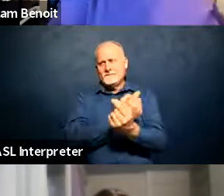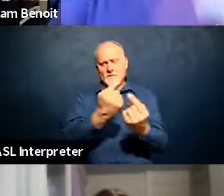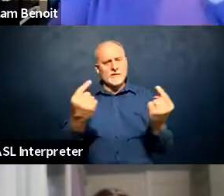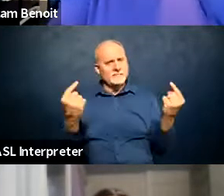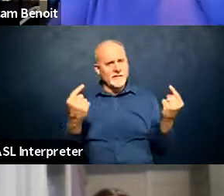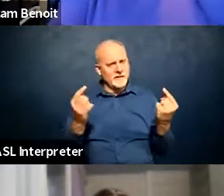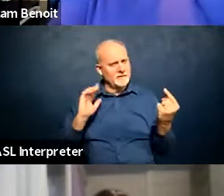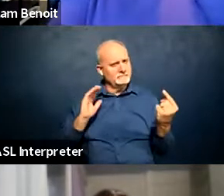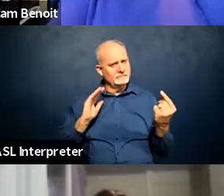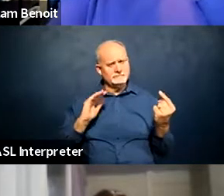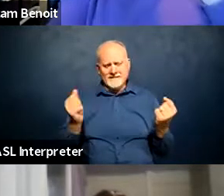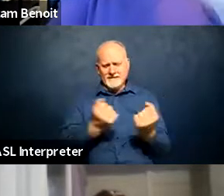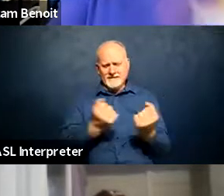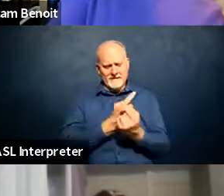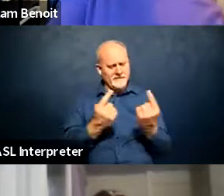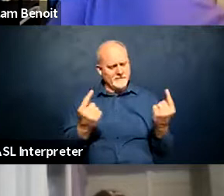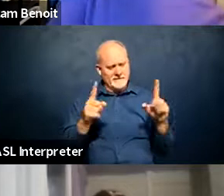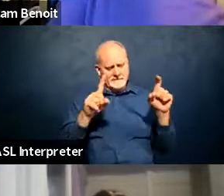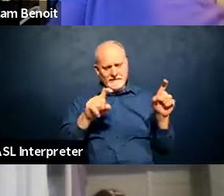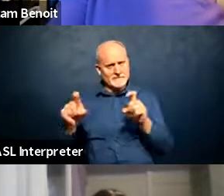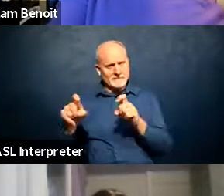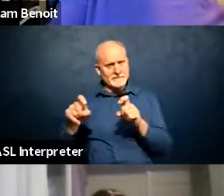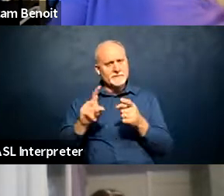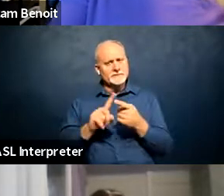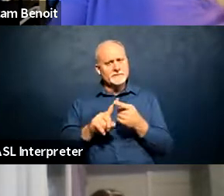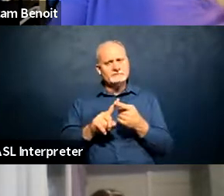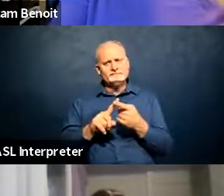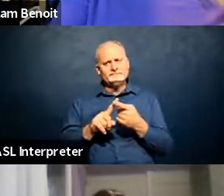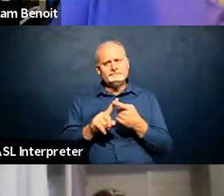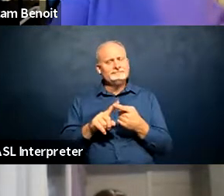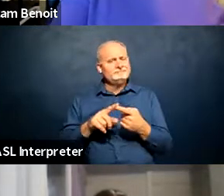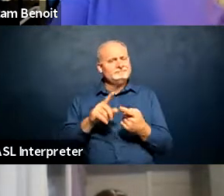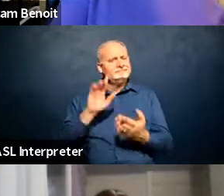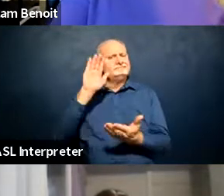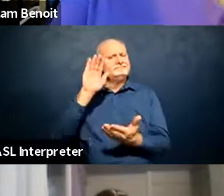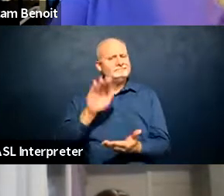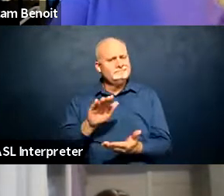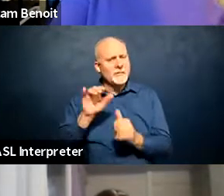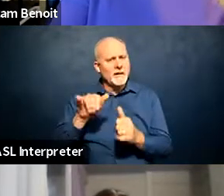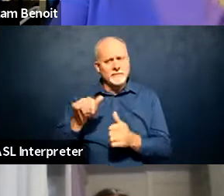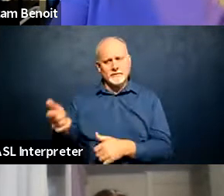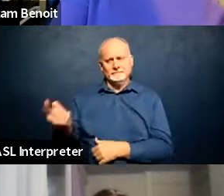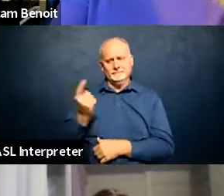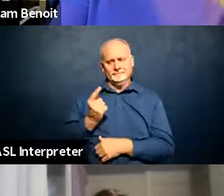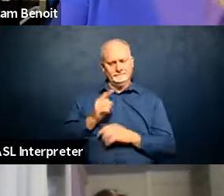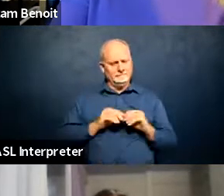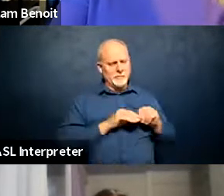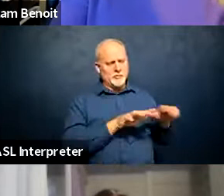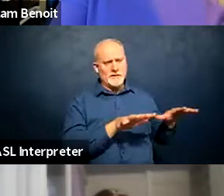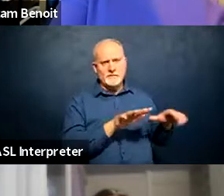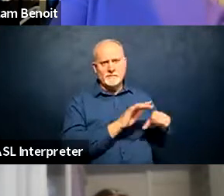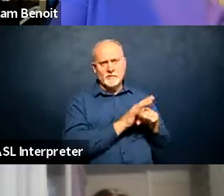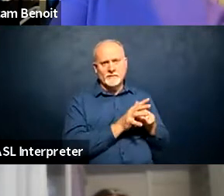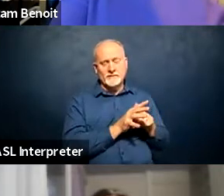on campus coming back in order to reduce, or in our minds, to reduce the risk of transmission of virus. We realized